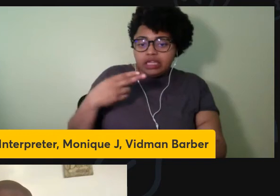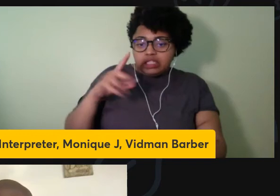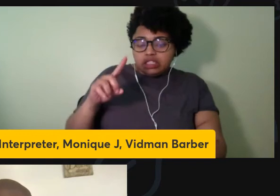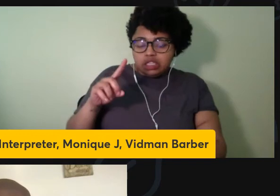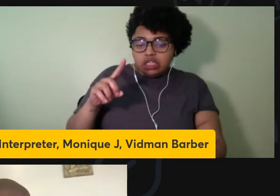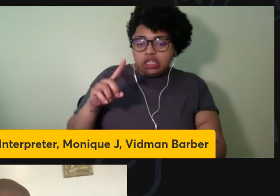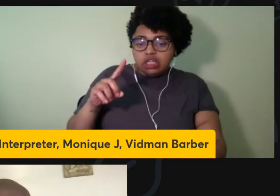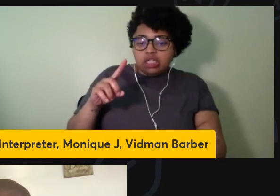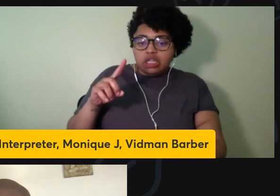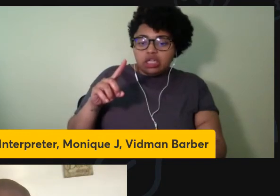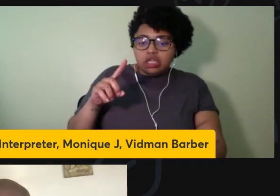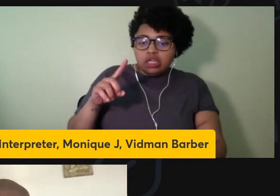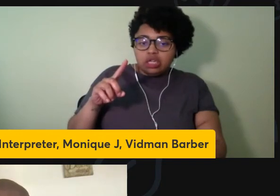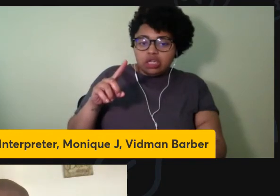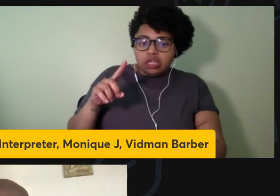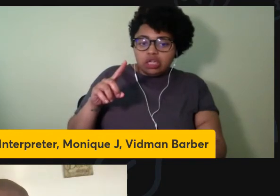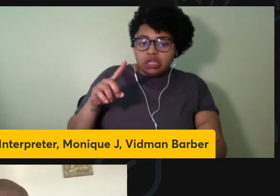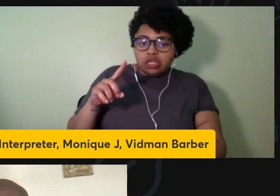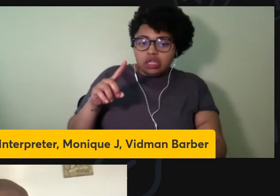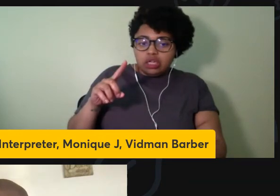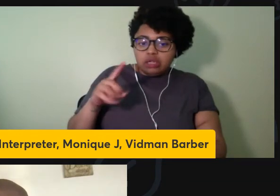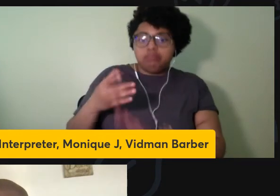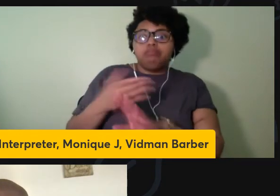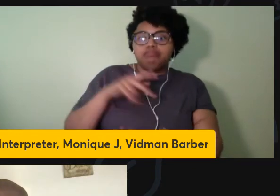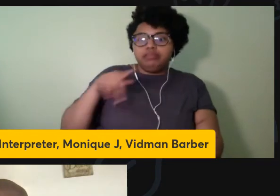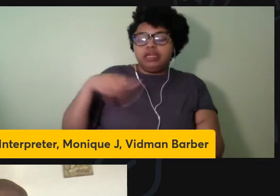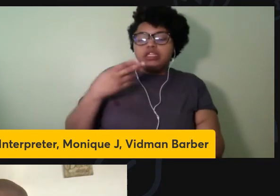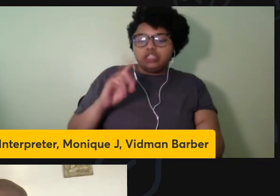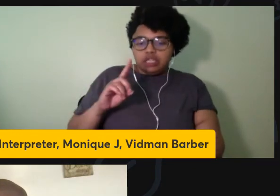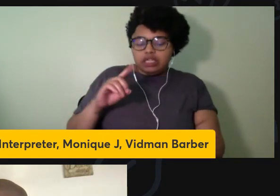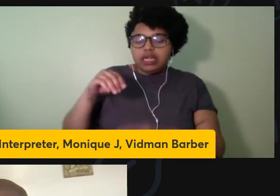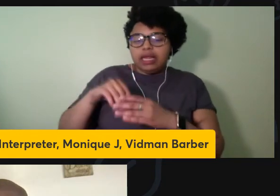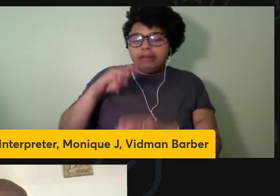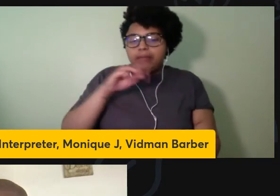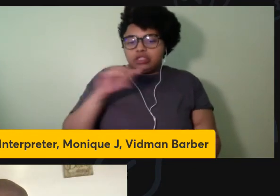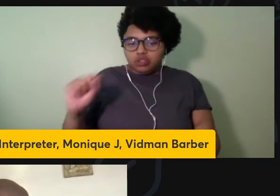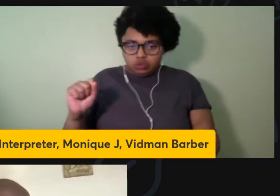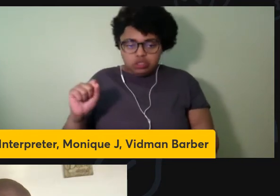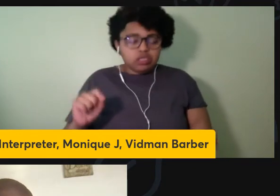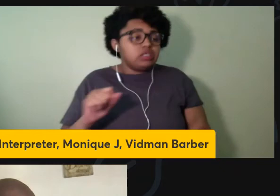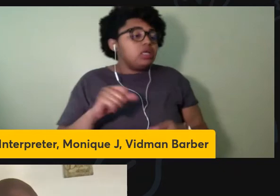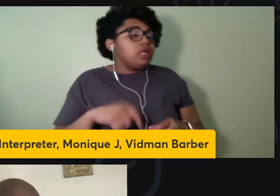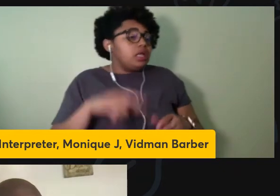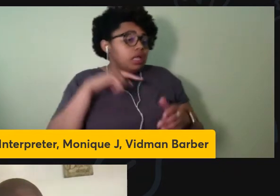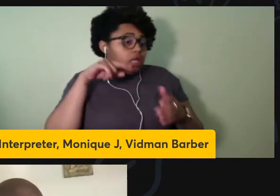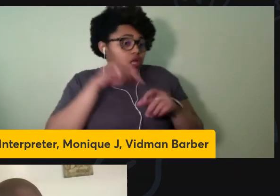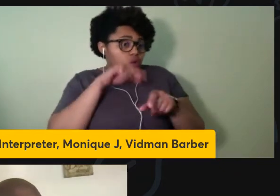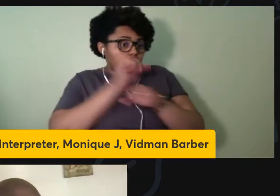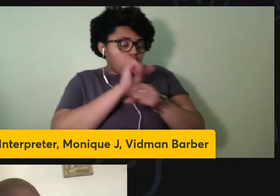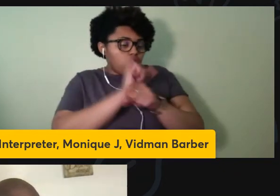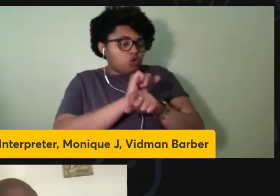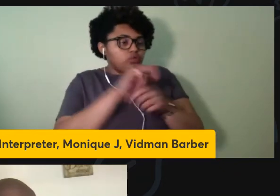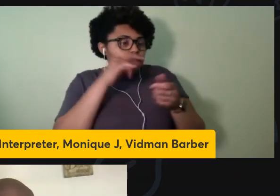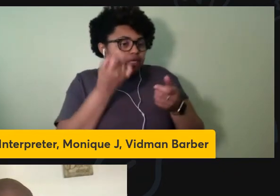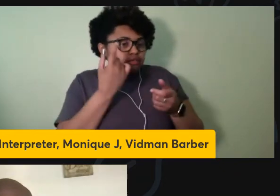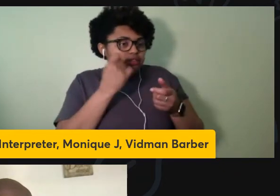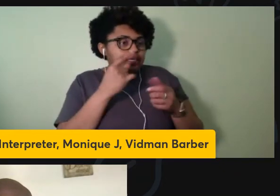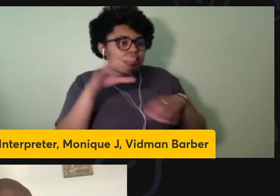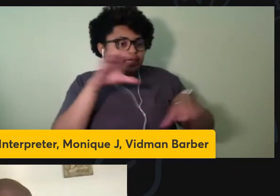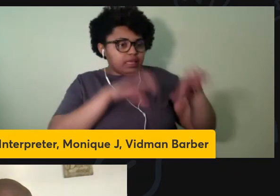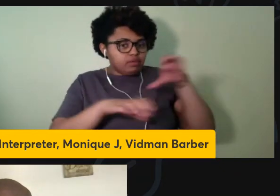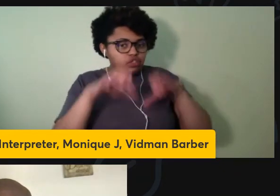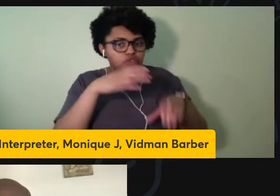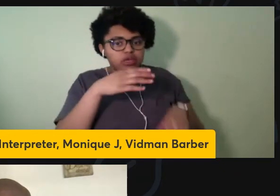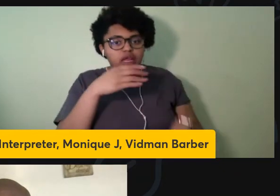Massachusetts. As a graduate student, he worked on understanding the chemistry of the enzymes that sense and regulate